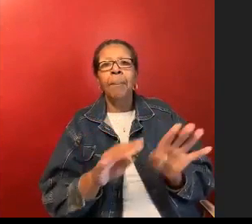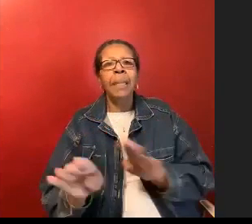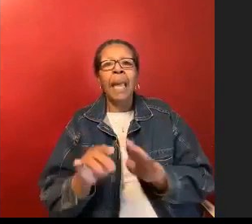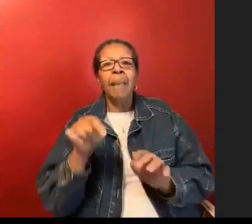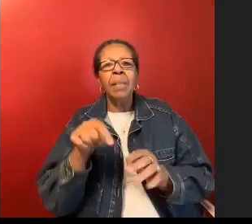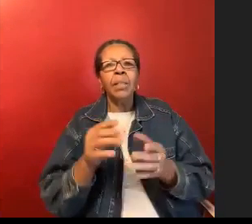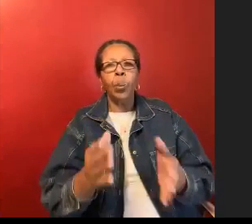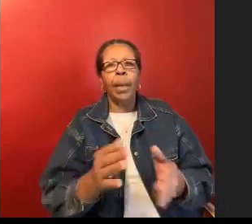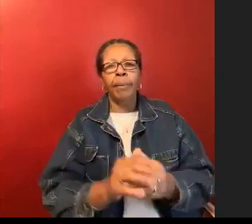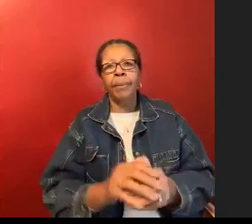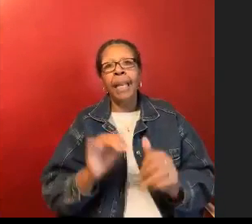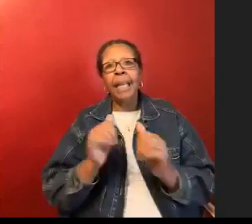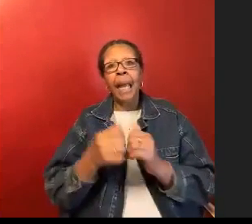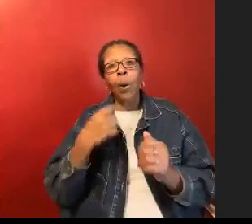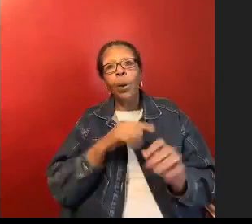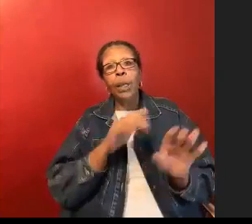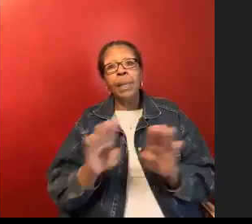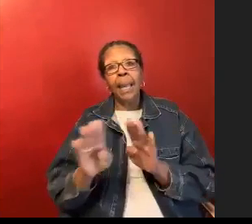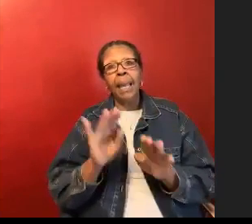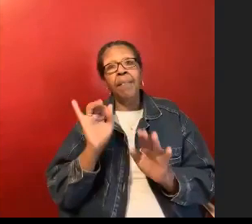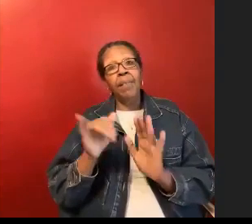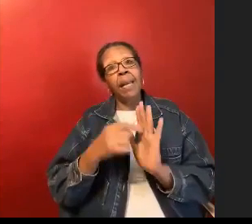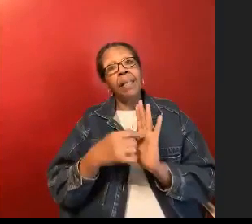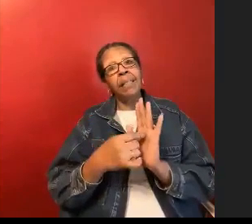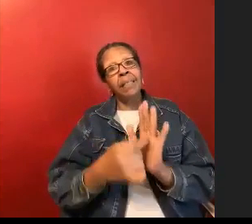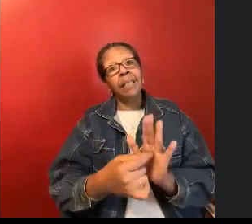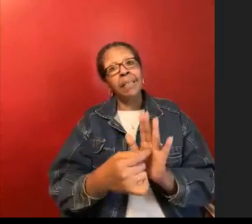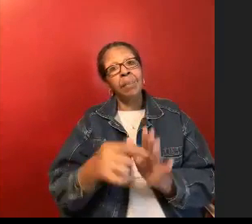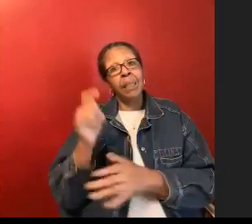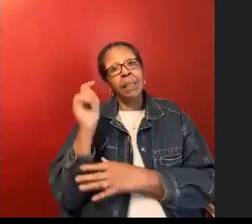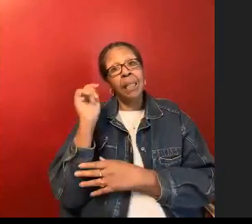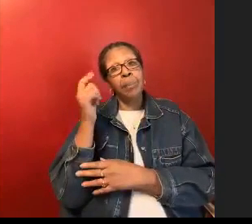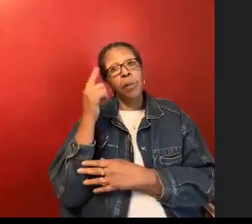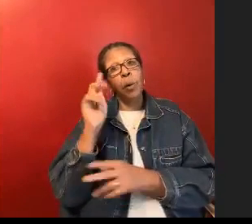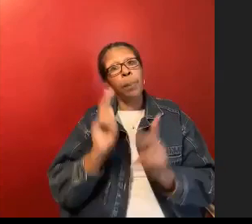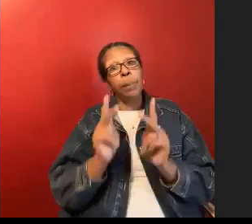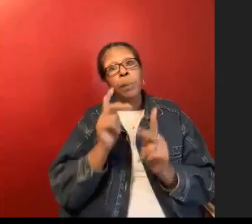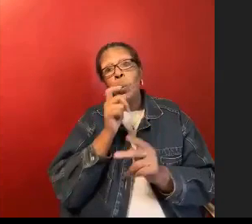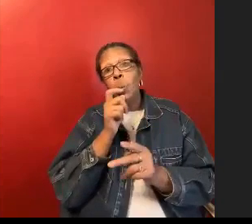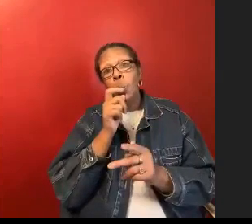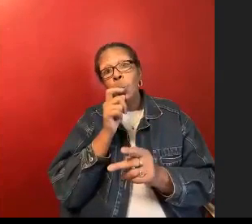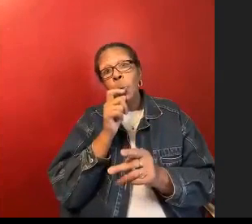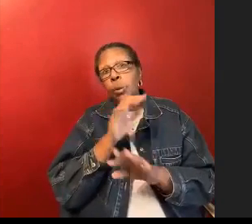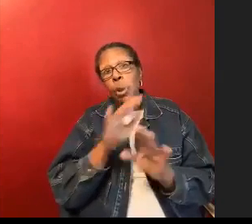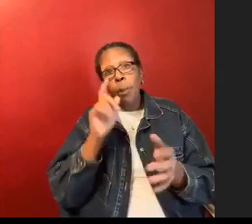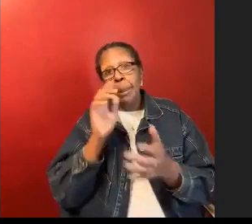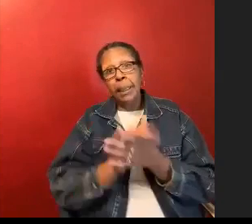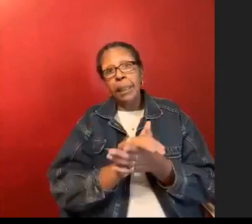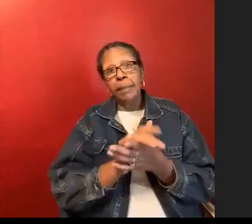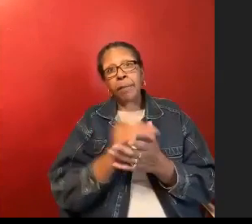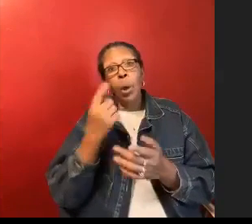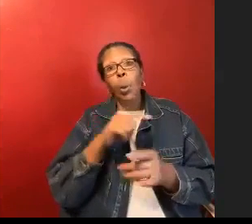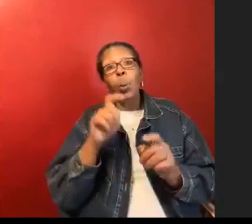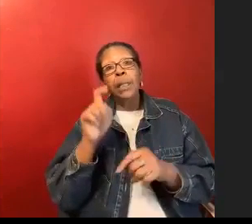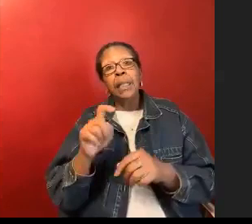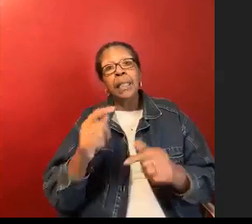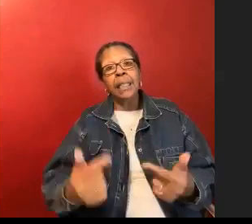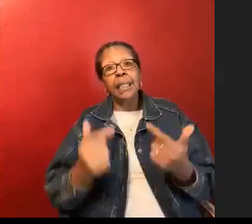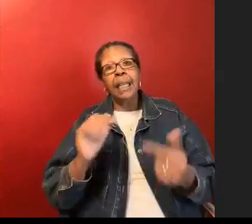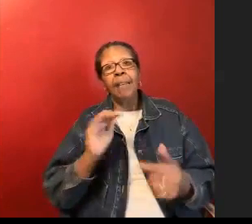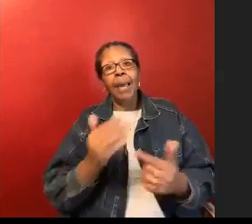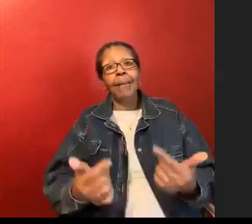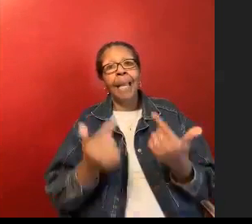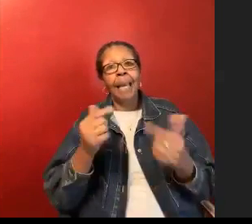behave is a great testament to people who don't believe. We have to behave and live our lives in such a way, not that we're